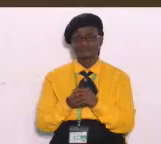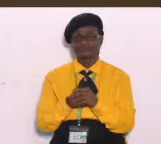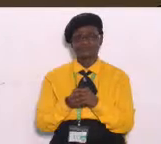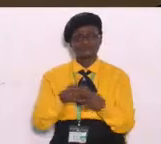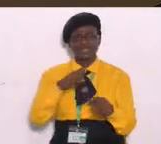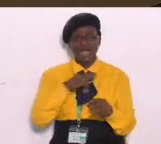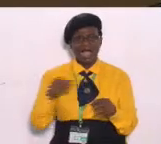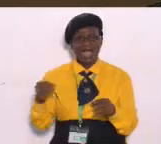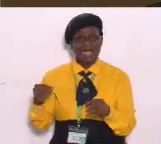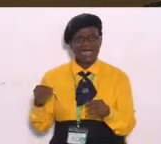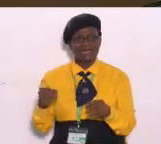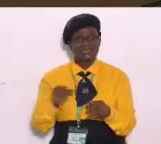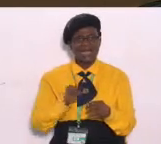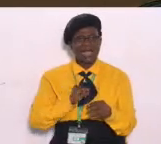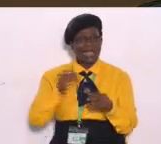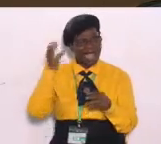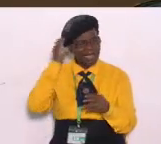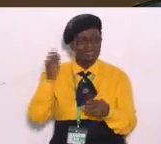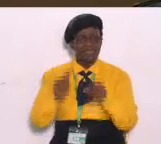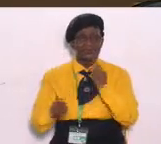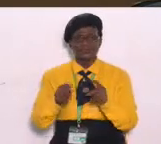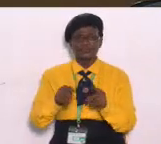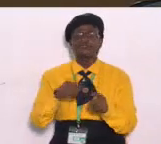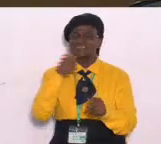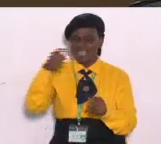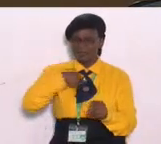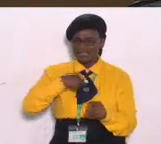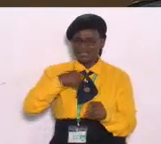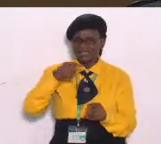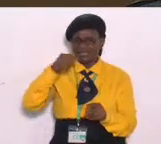I have had people say to me, sir,